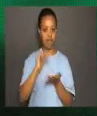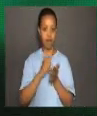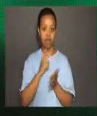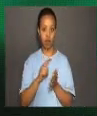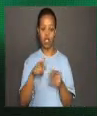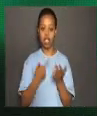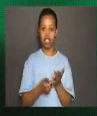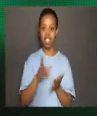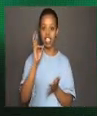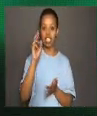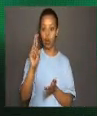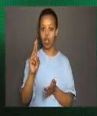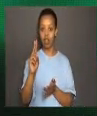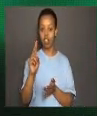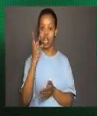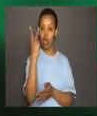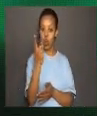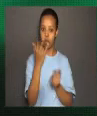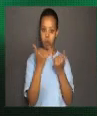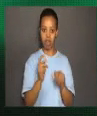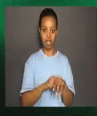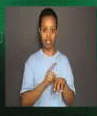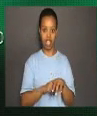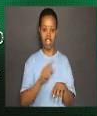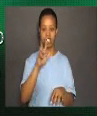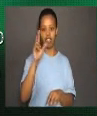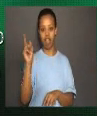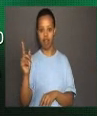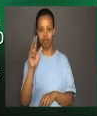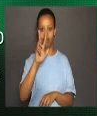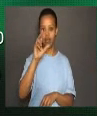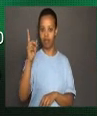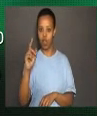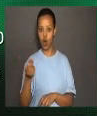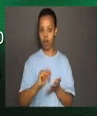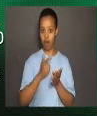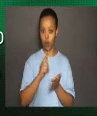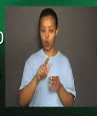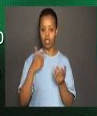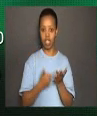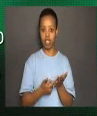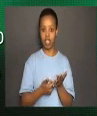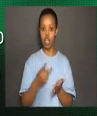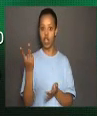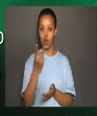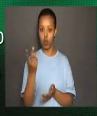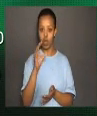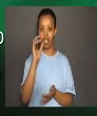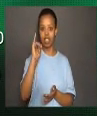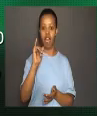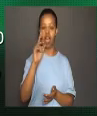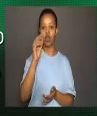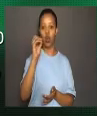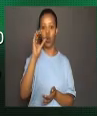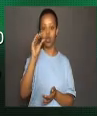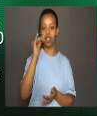62 divided by 2 is 31, which is both the percentage of cytosine and